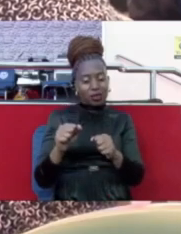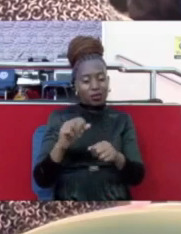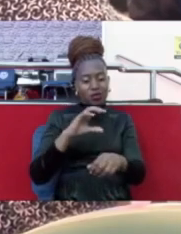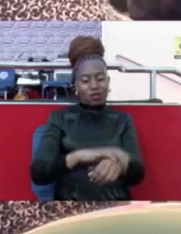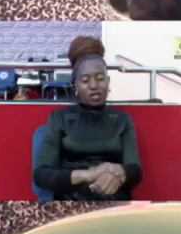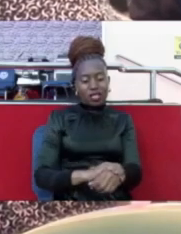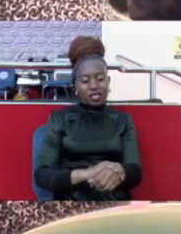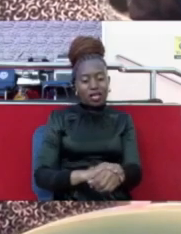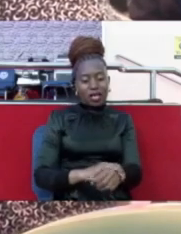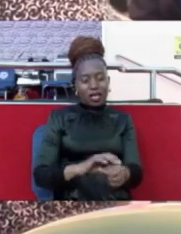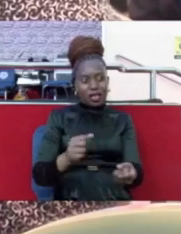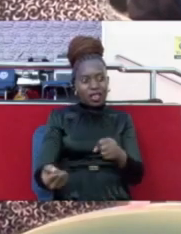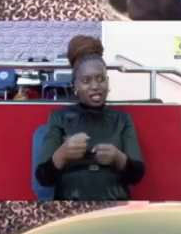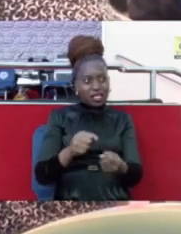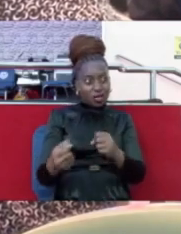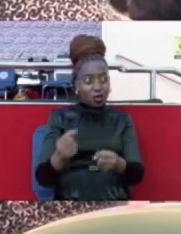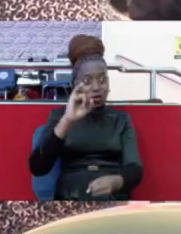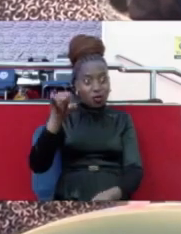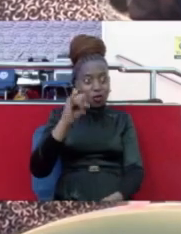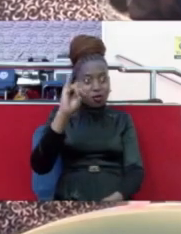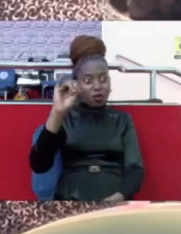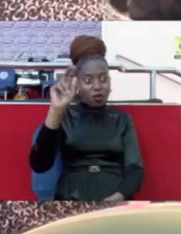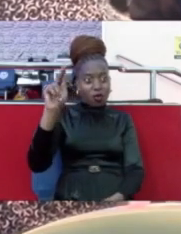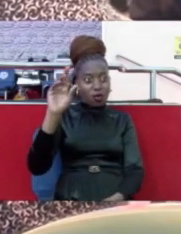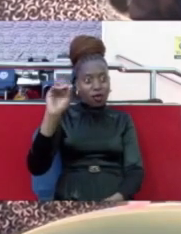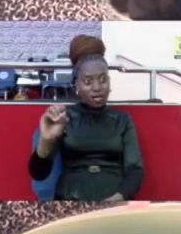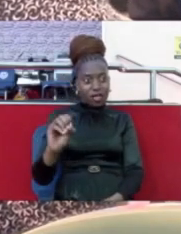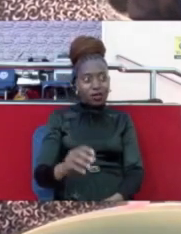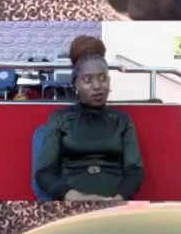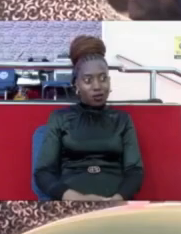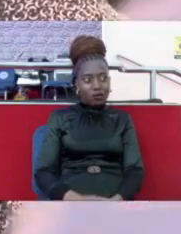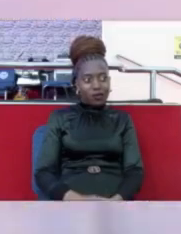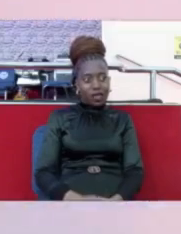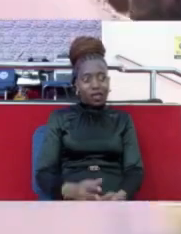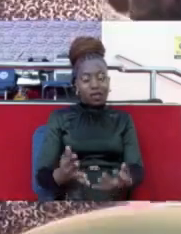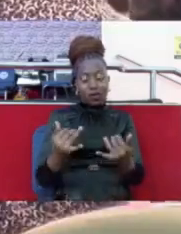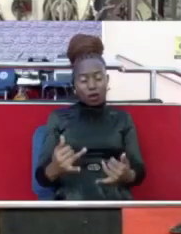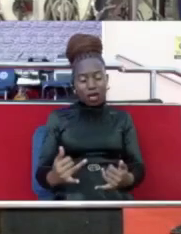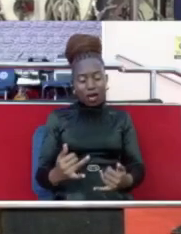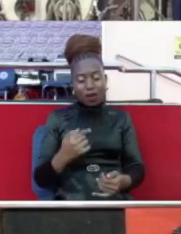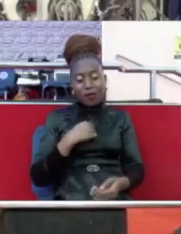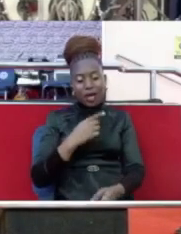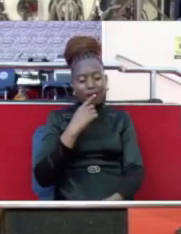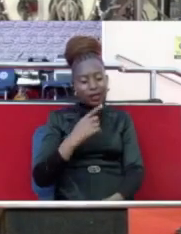can guarantee you, if you touch a burning stove, it's